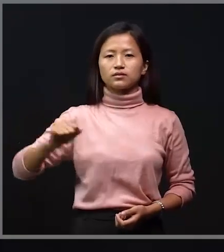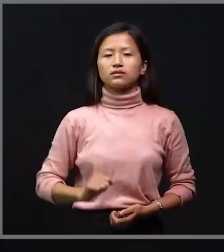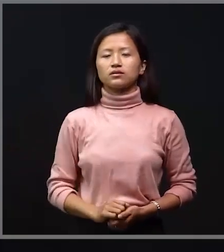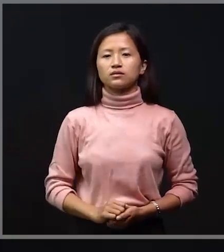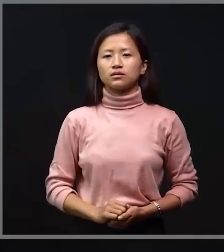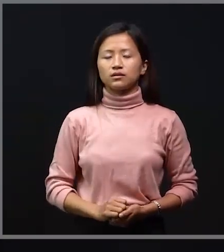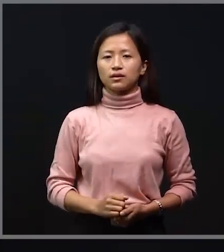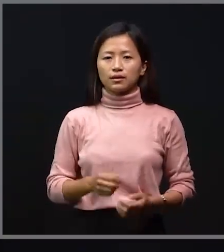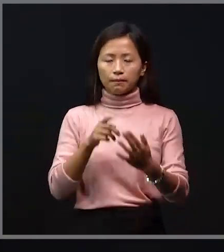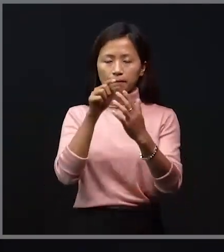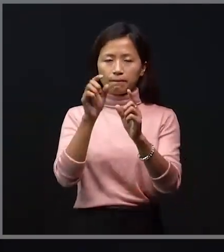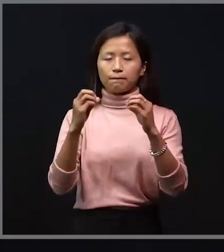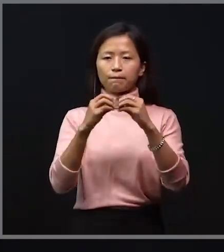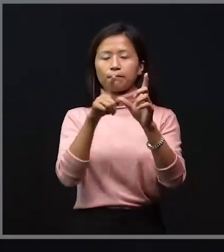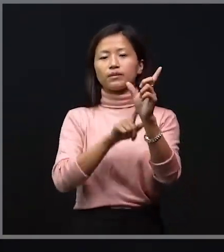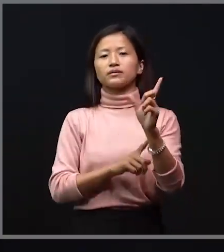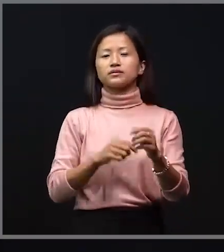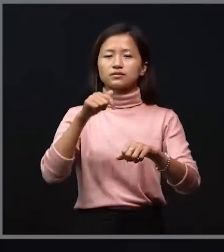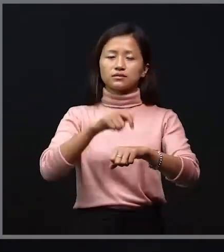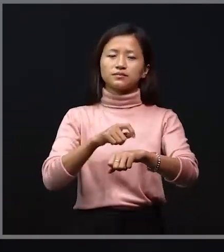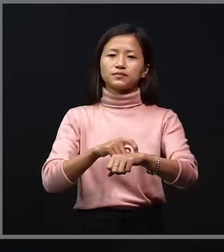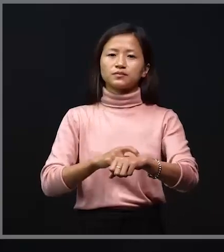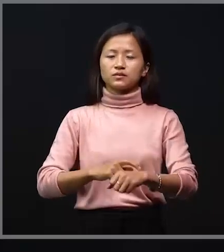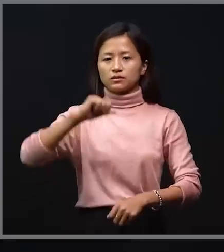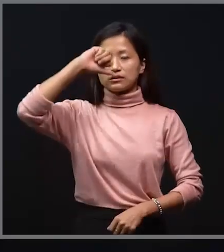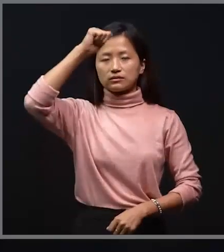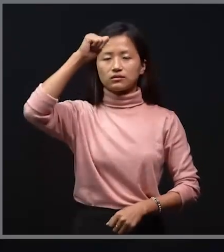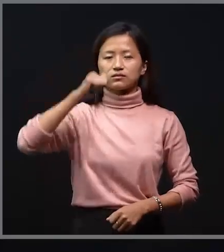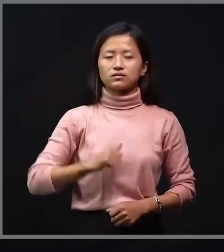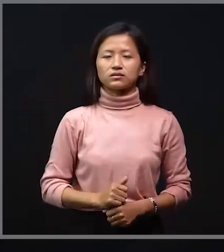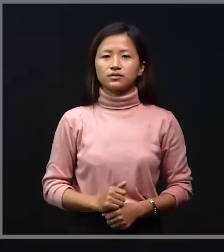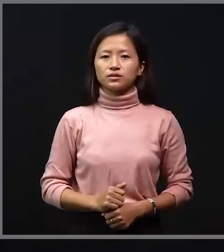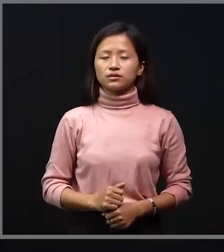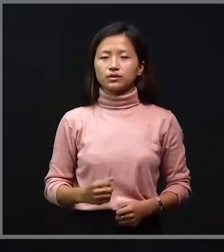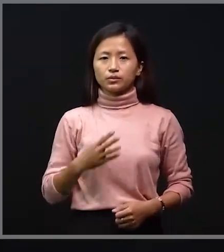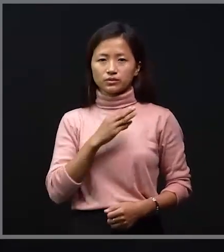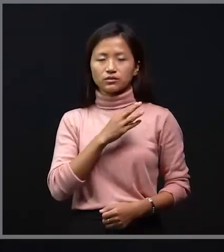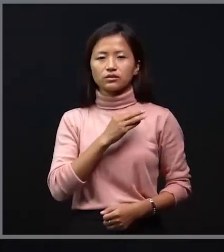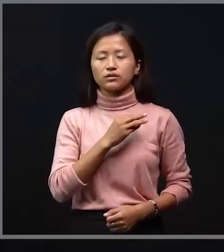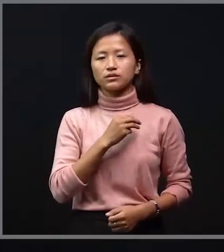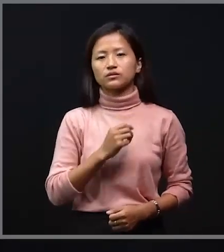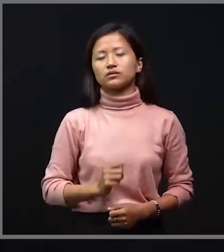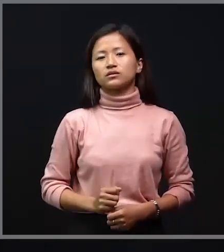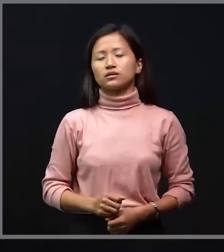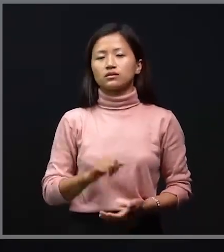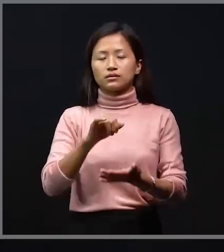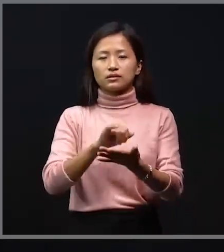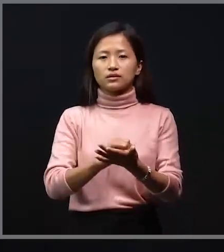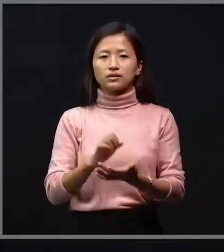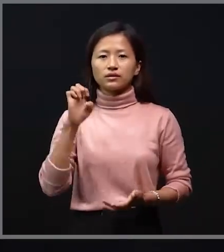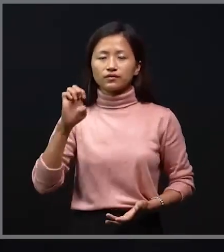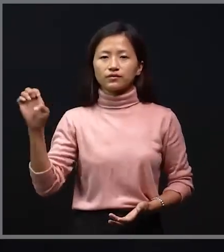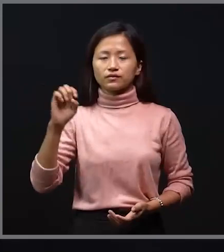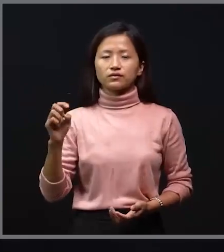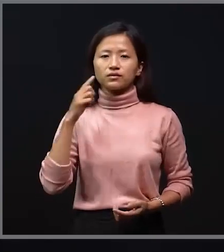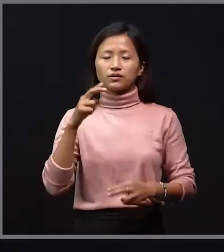1939, and by this time, what happened was the Indians, they were scared. Okay, they were scared that if the